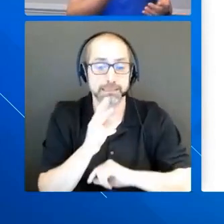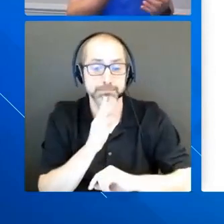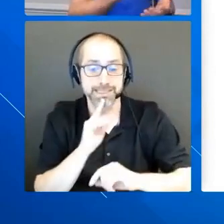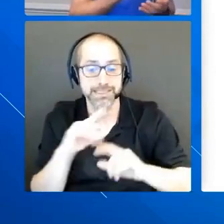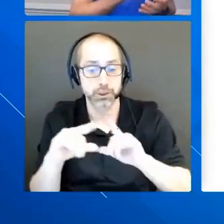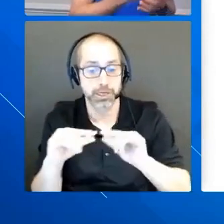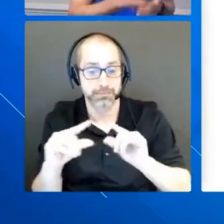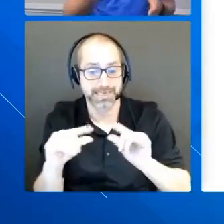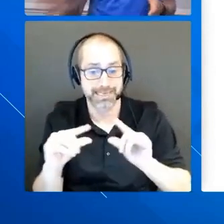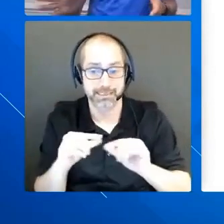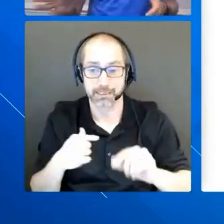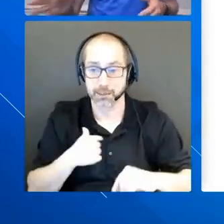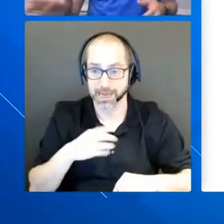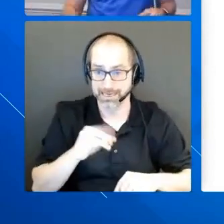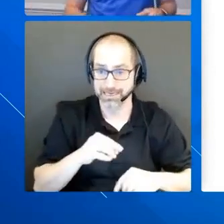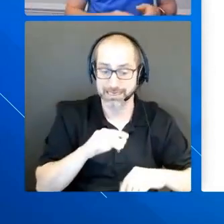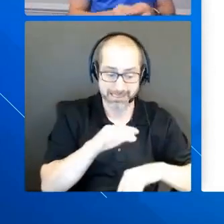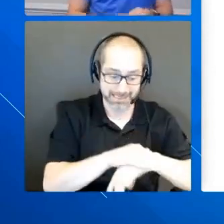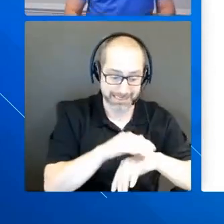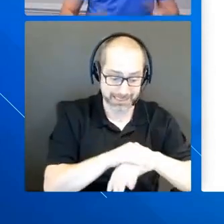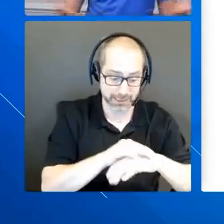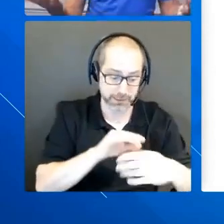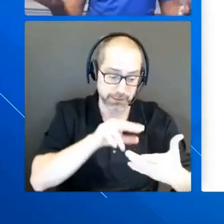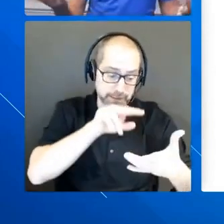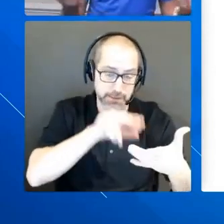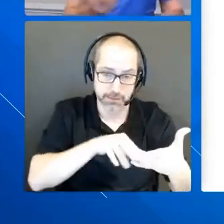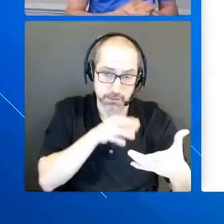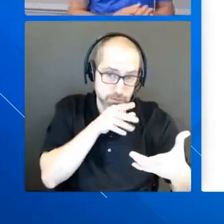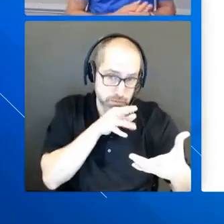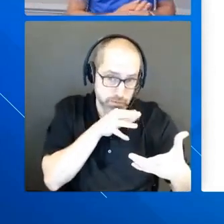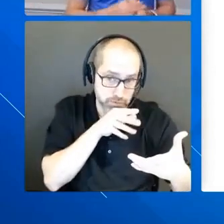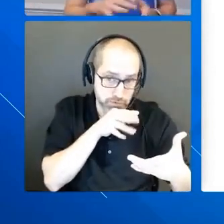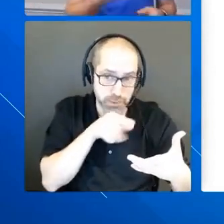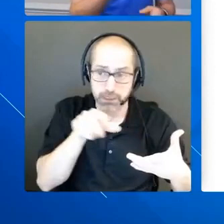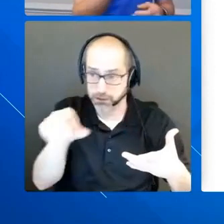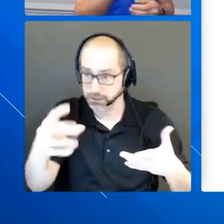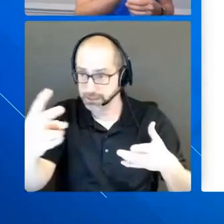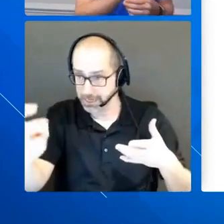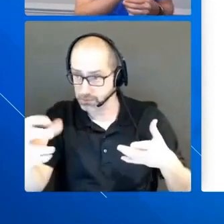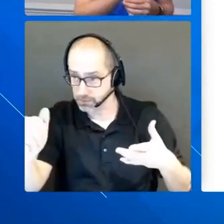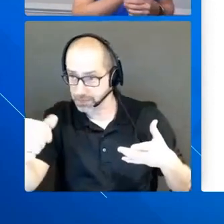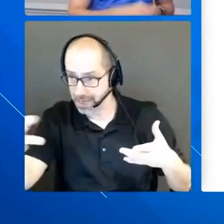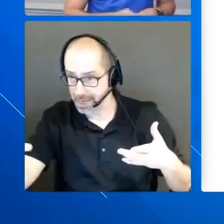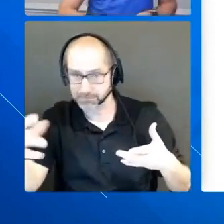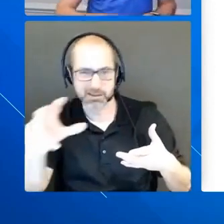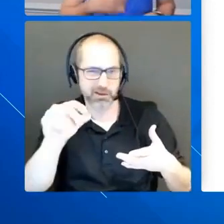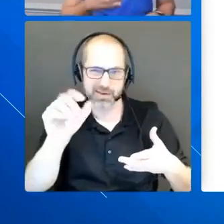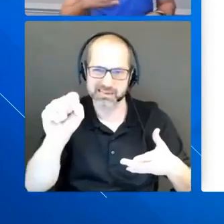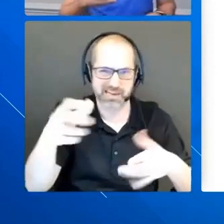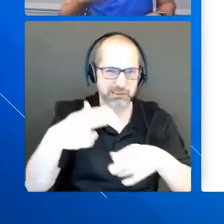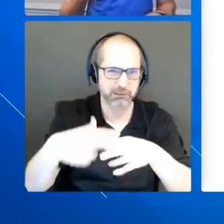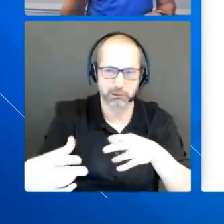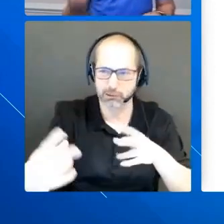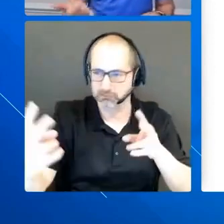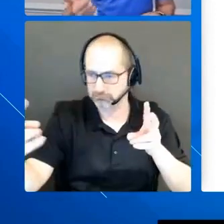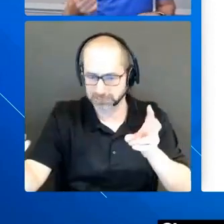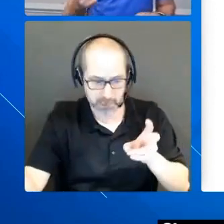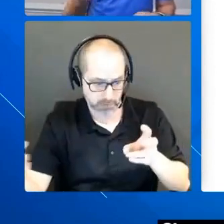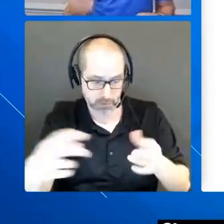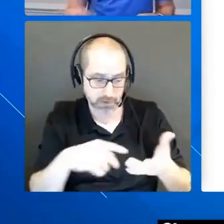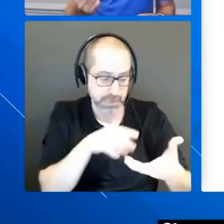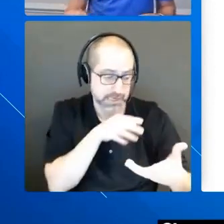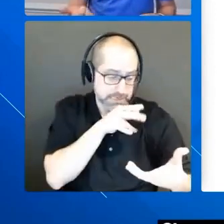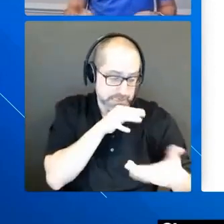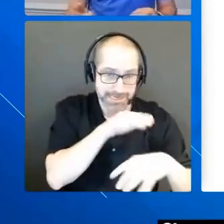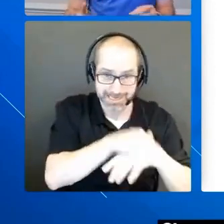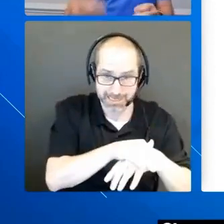in English on my phone. She didn't have the app. She installed it right there on the spot. It took 30 seconds. I spoke in English. She was able to both read